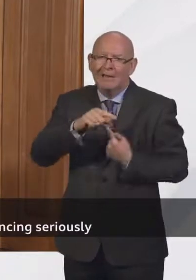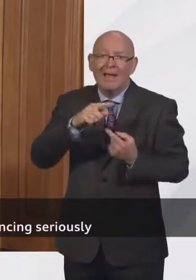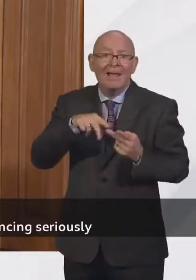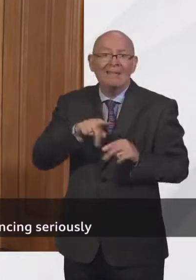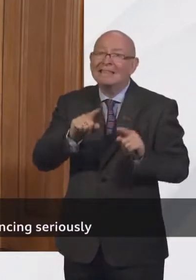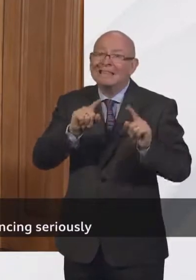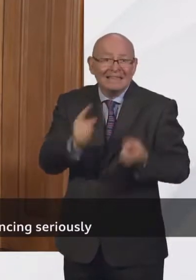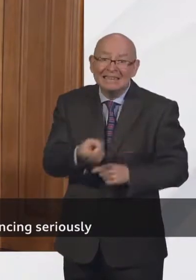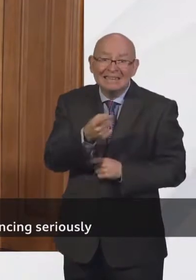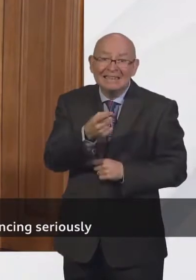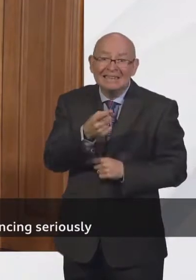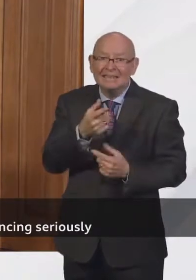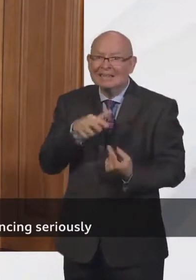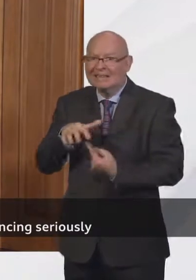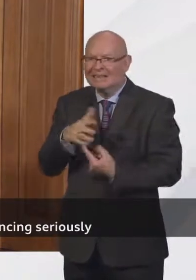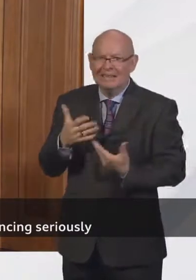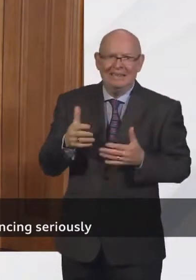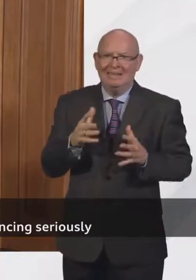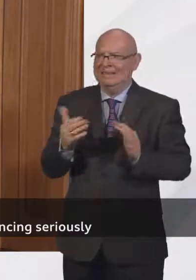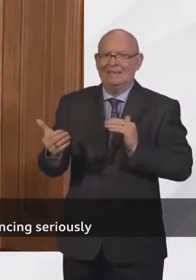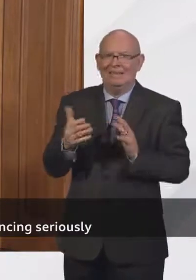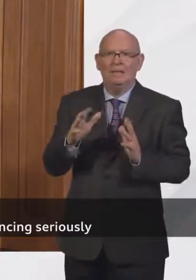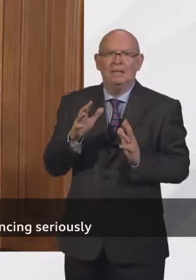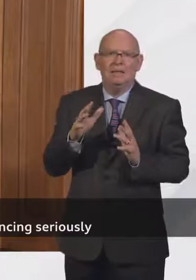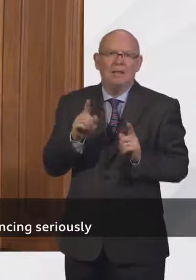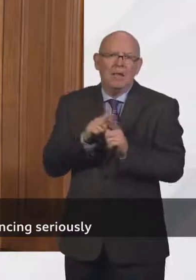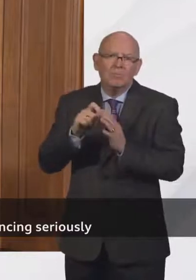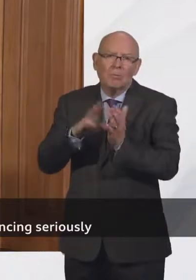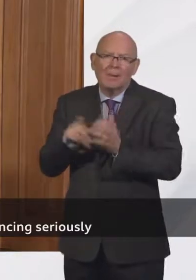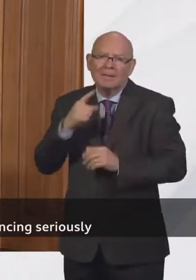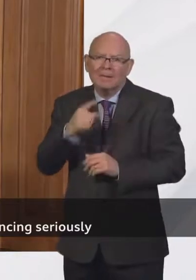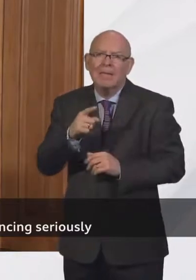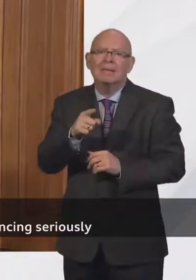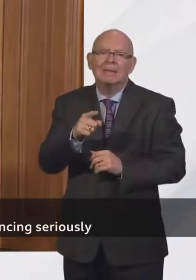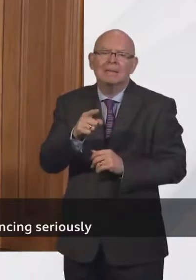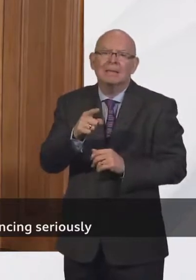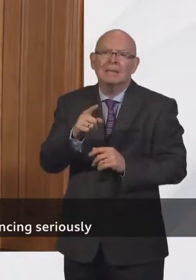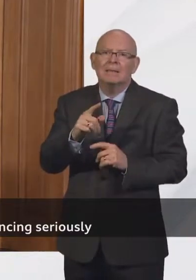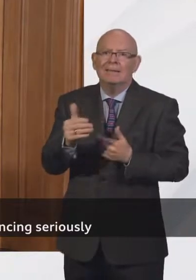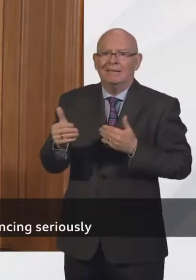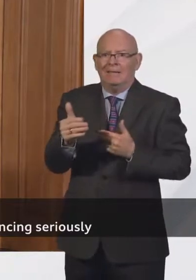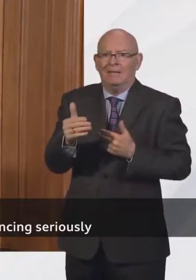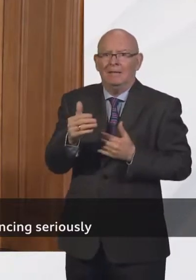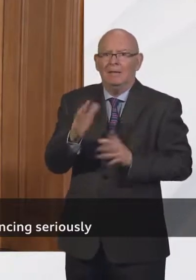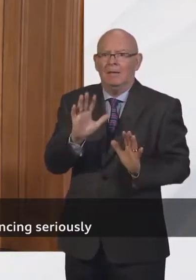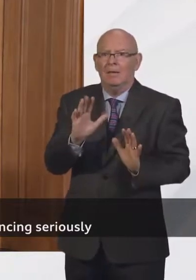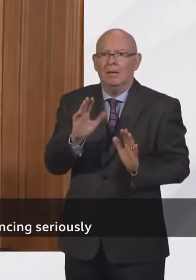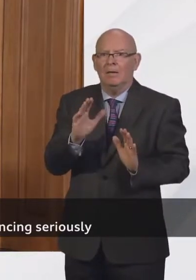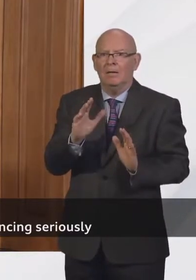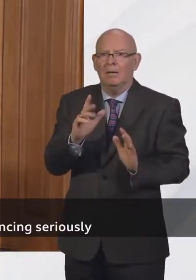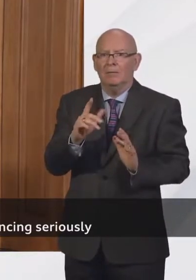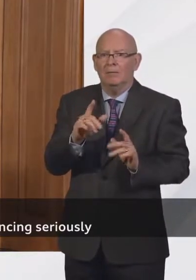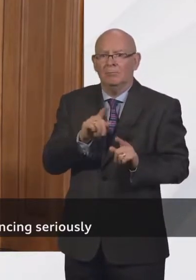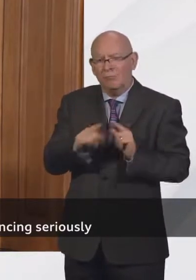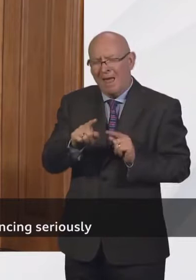It might include things like ventilation. It might include face coverings, and it certainly includes, in all situations,